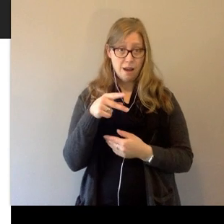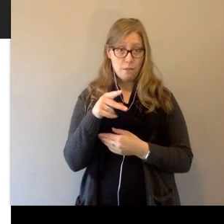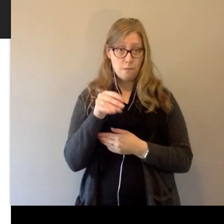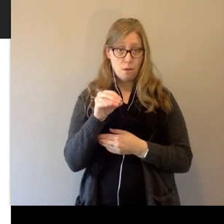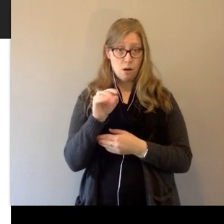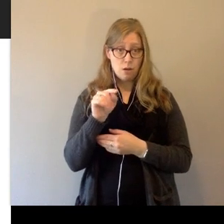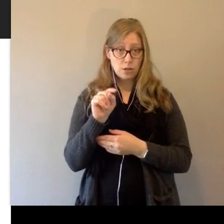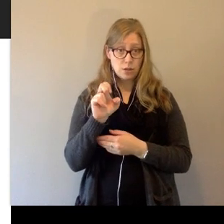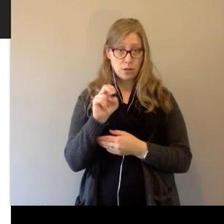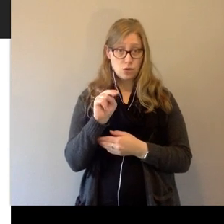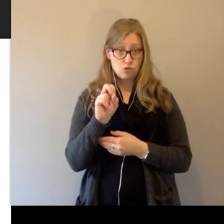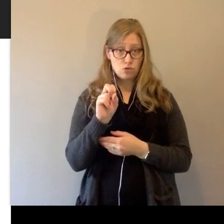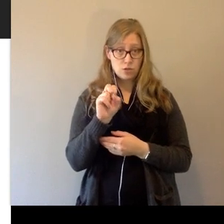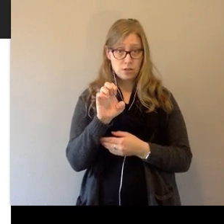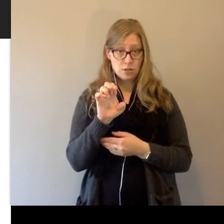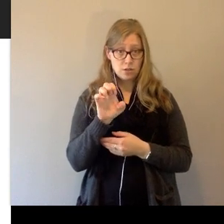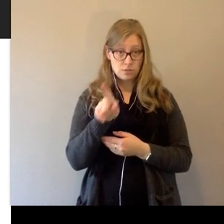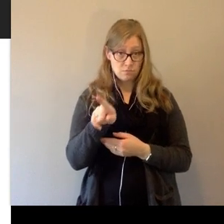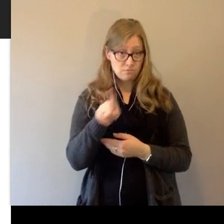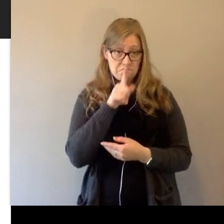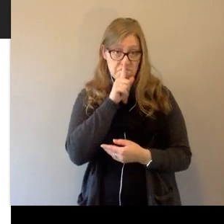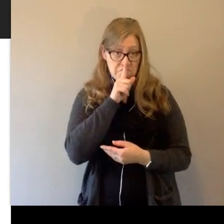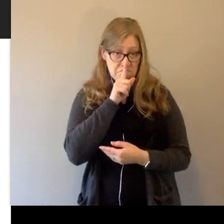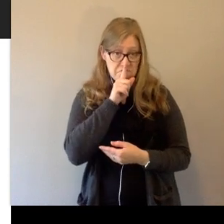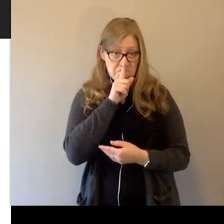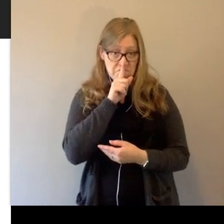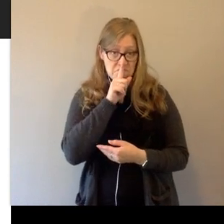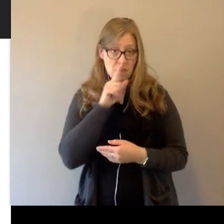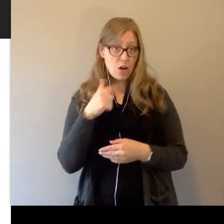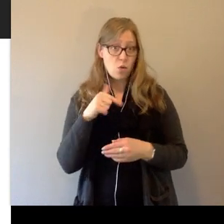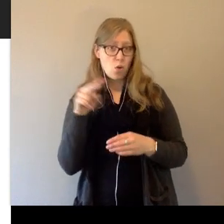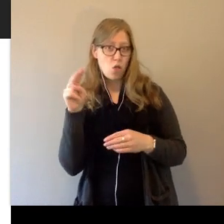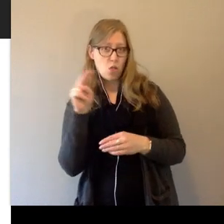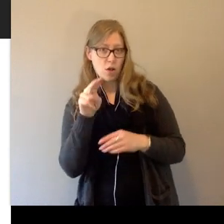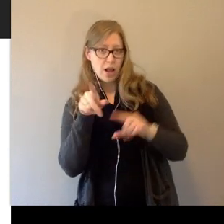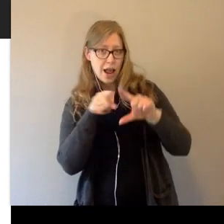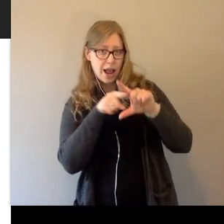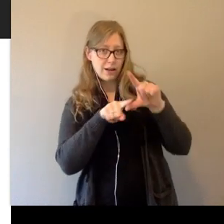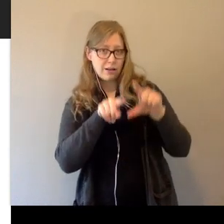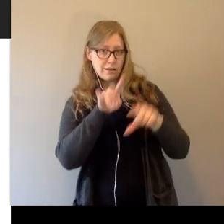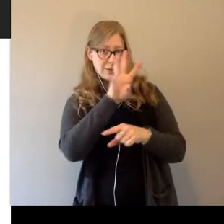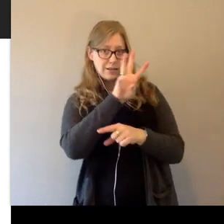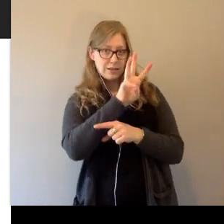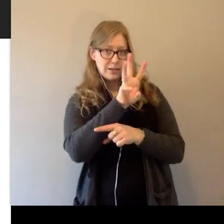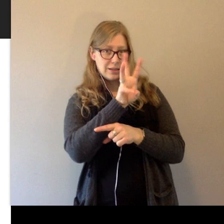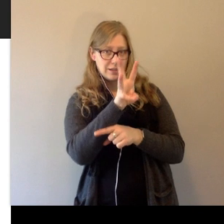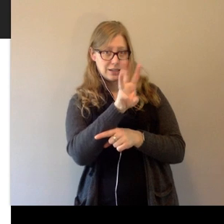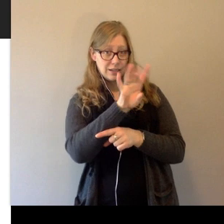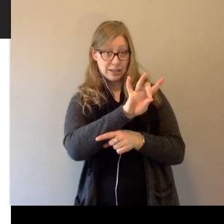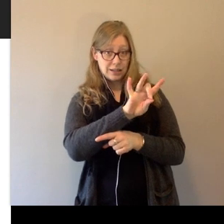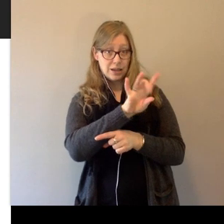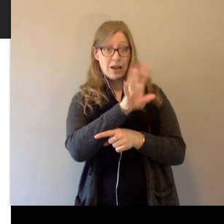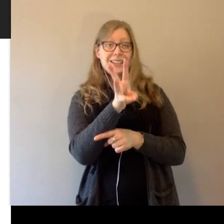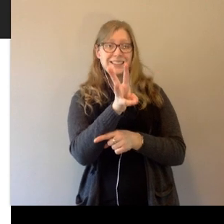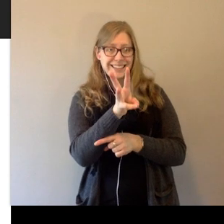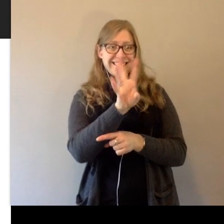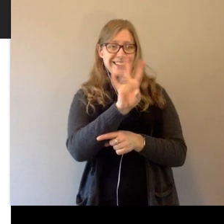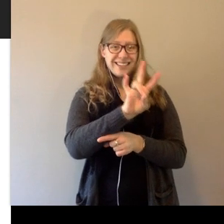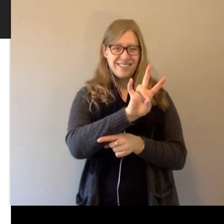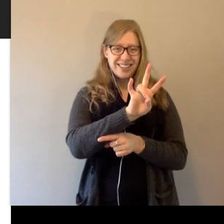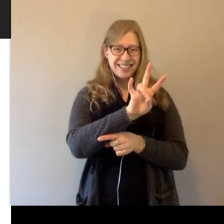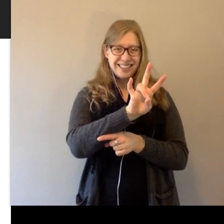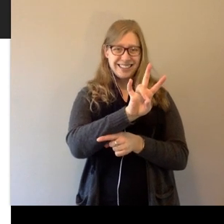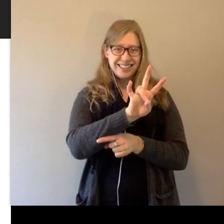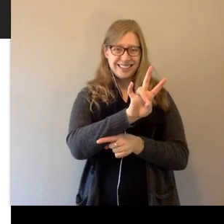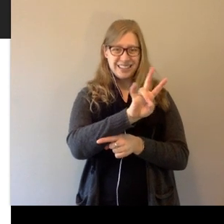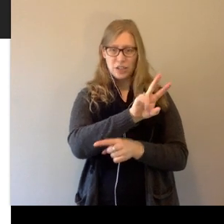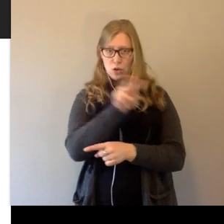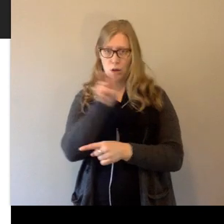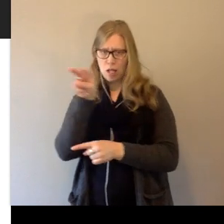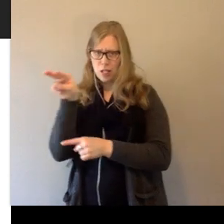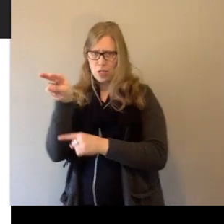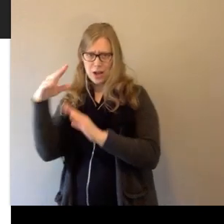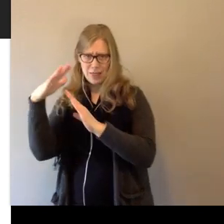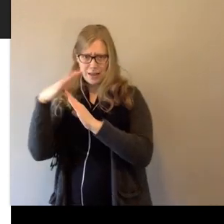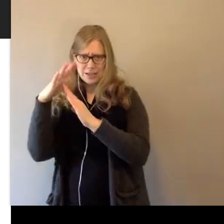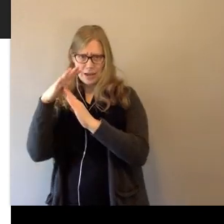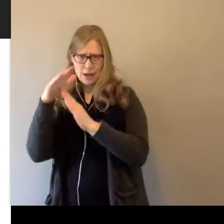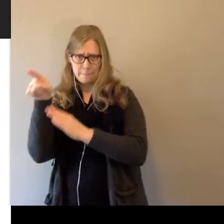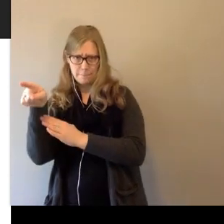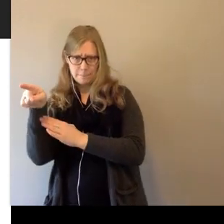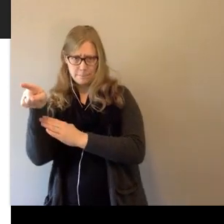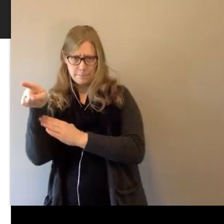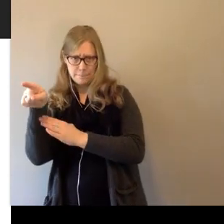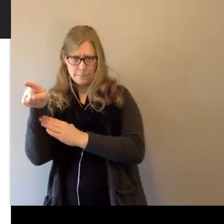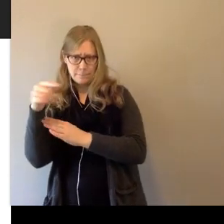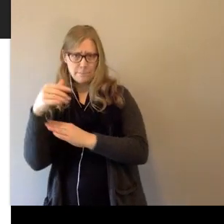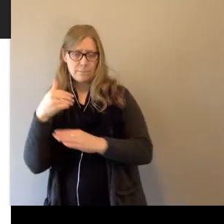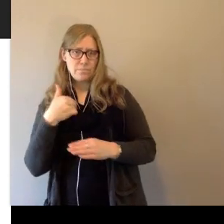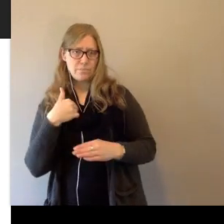we're looking at angle 67. So if I look up angle 67 here, we have the ratios of 0.92